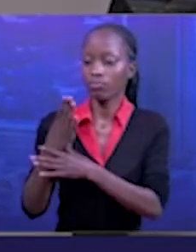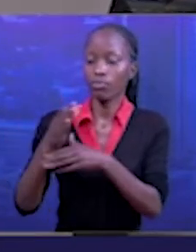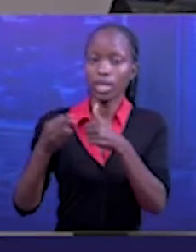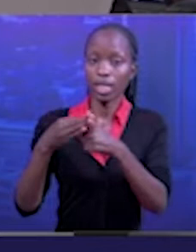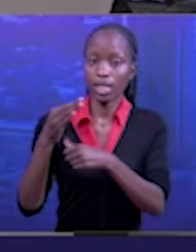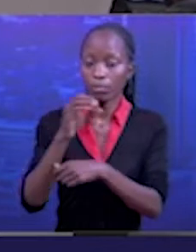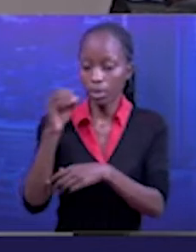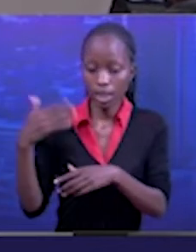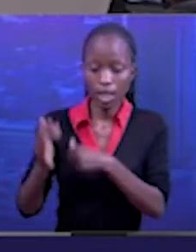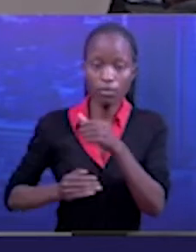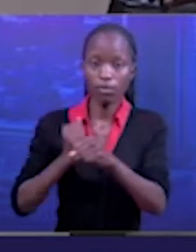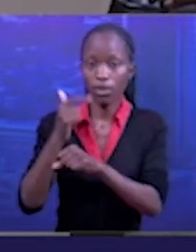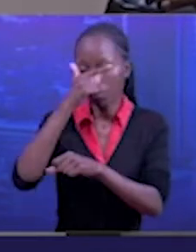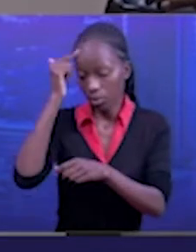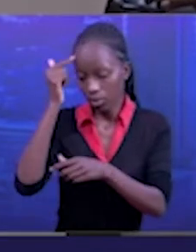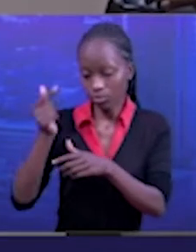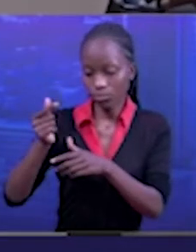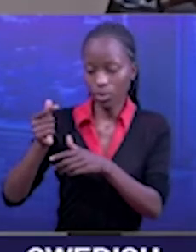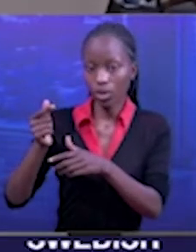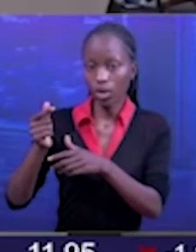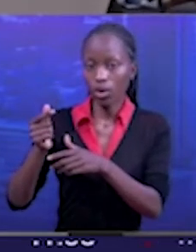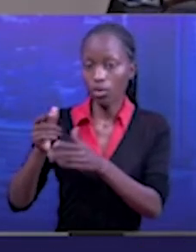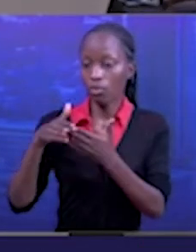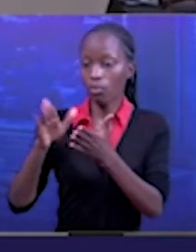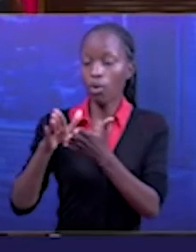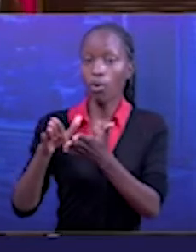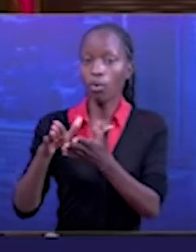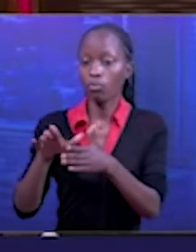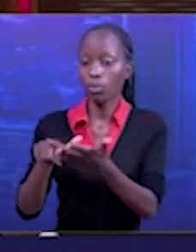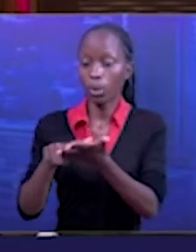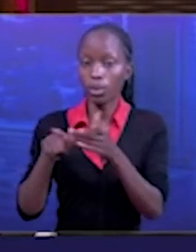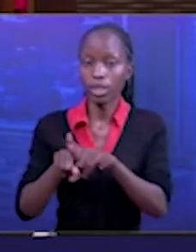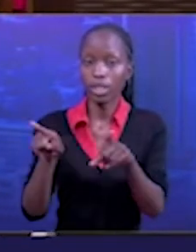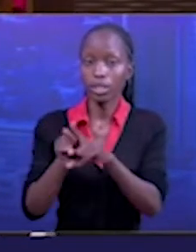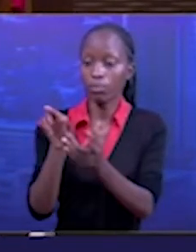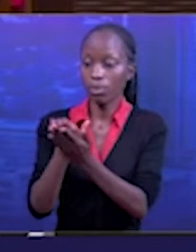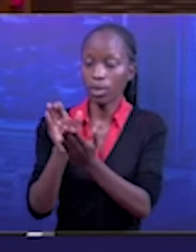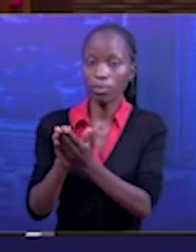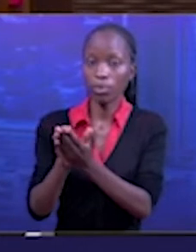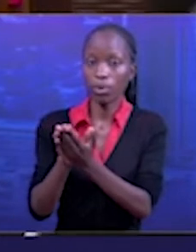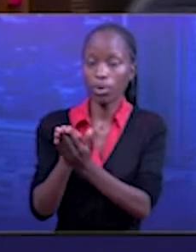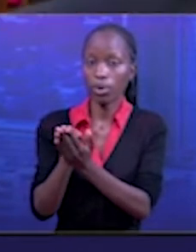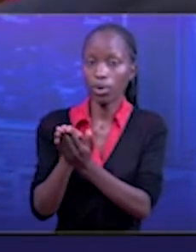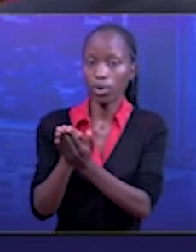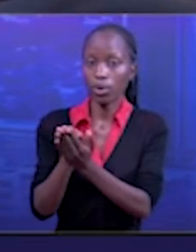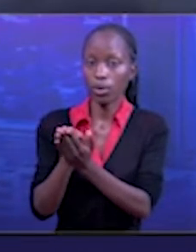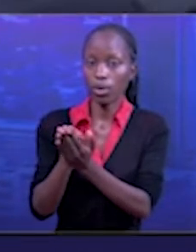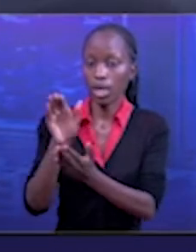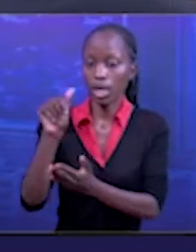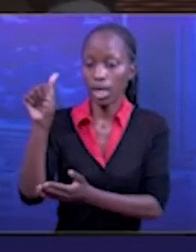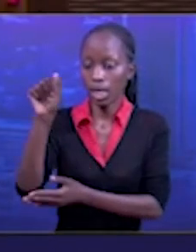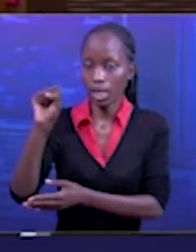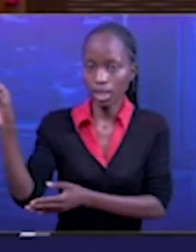on year as a result of increased lending. The lender also posted an upward performance in total assets, which